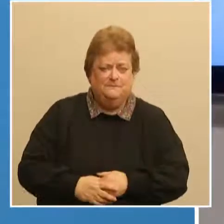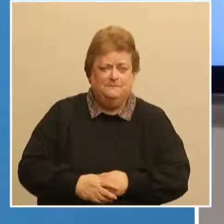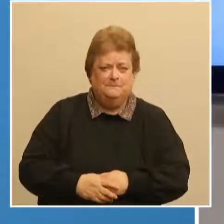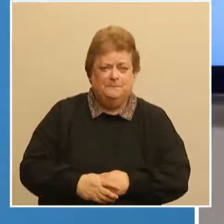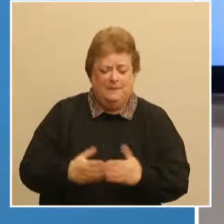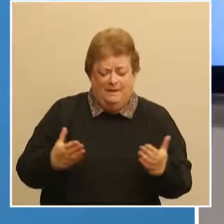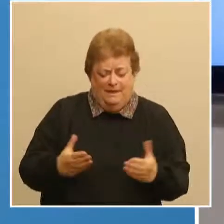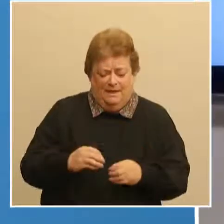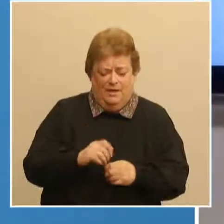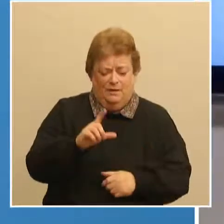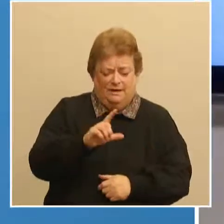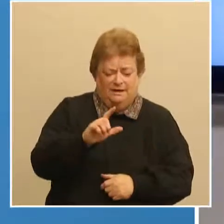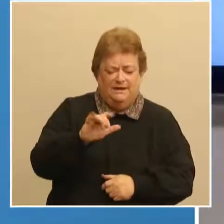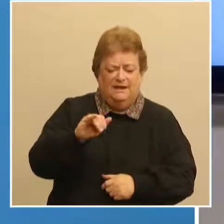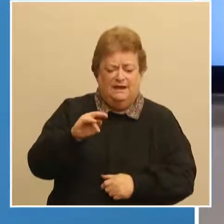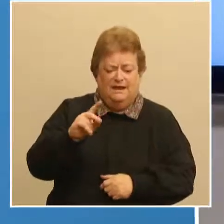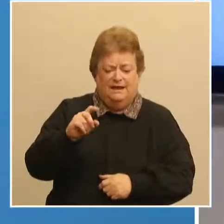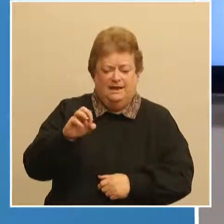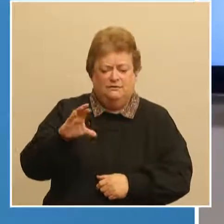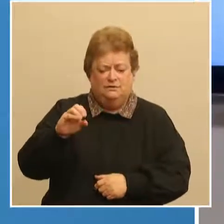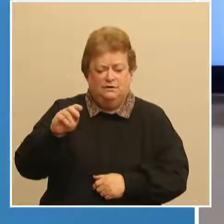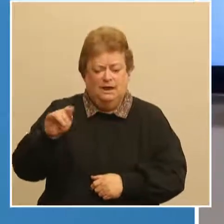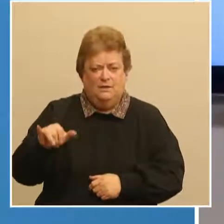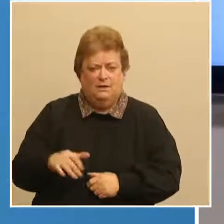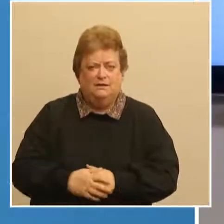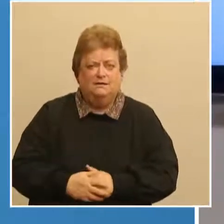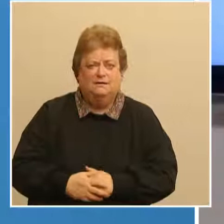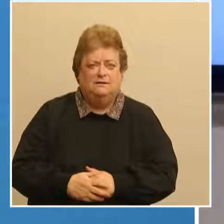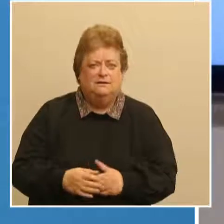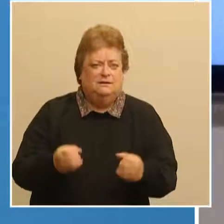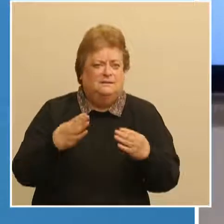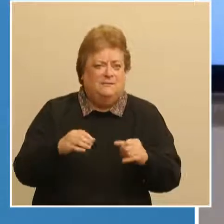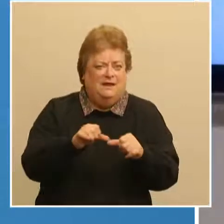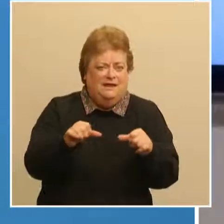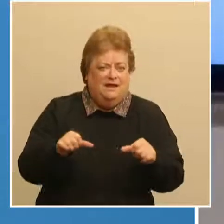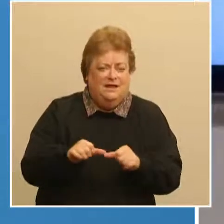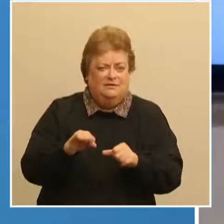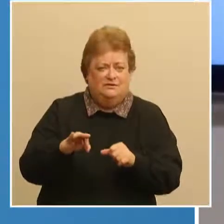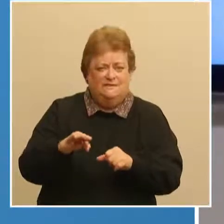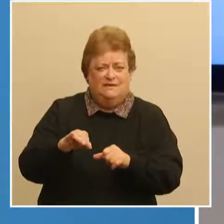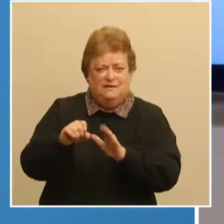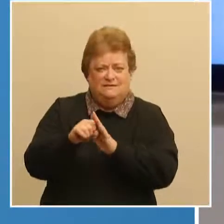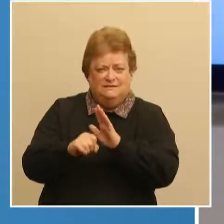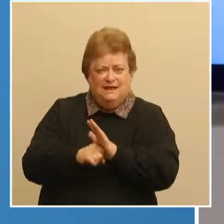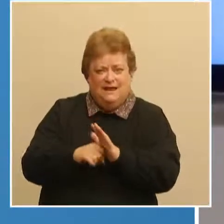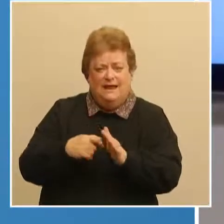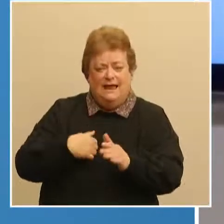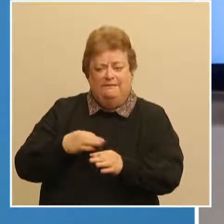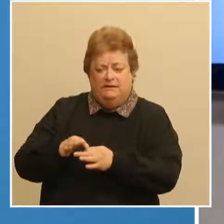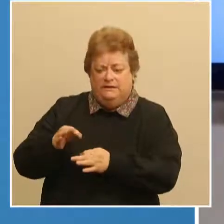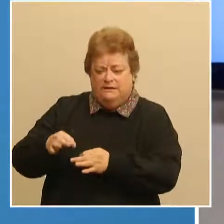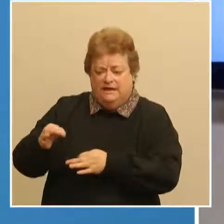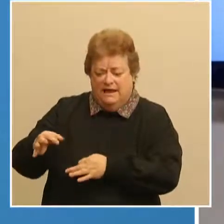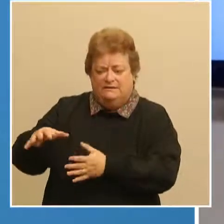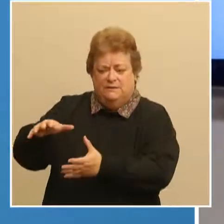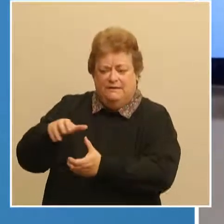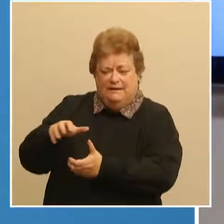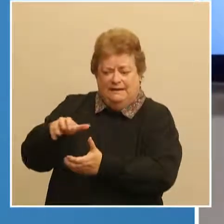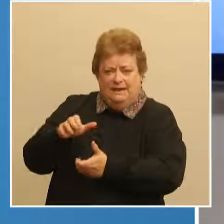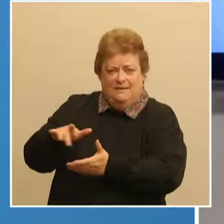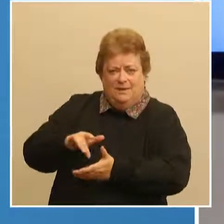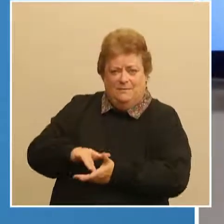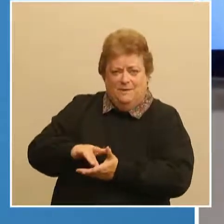in Lincoln and Lancaster County. As many areas of the state experienced delays in their vaccine shipments last